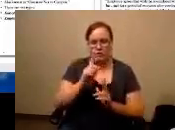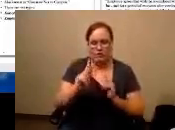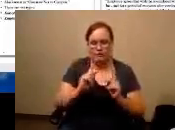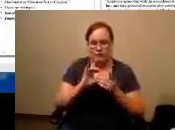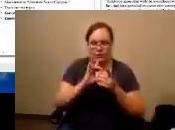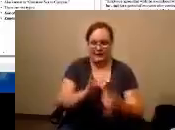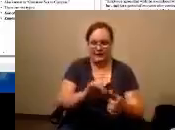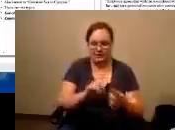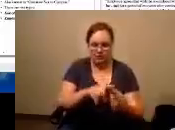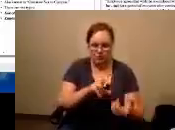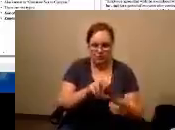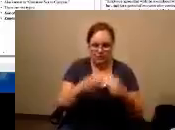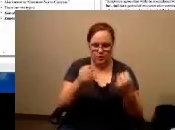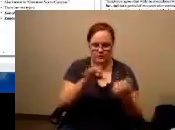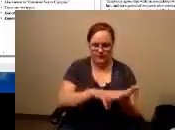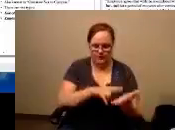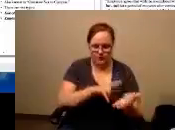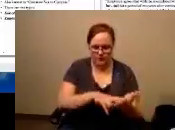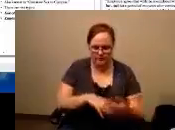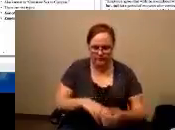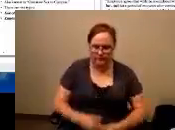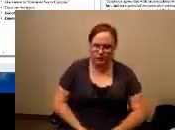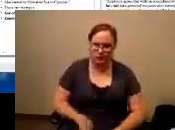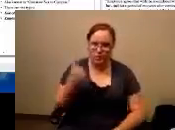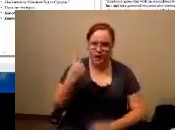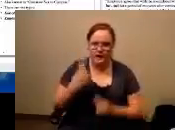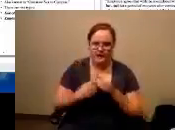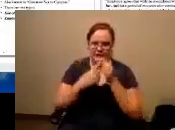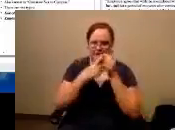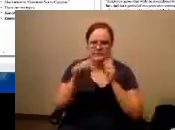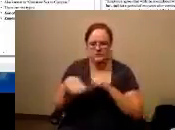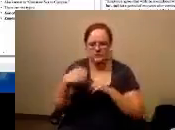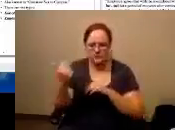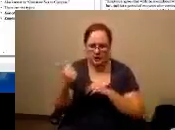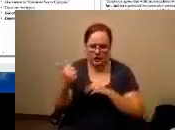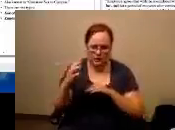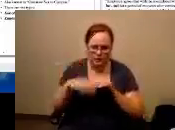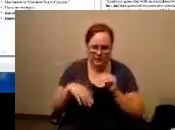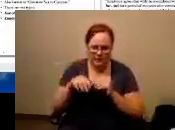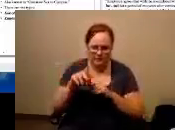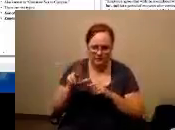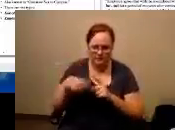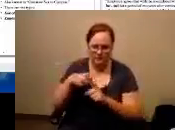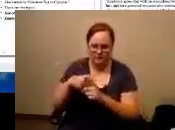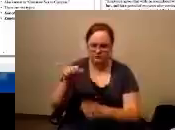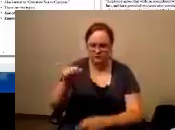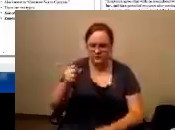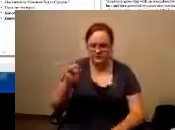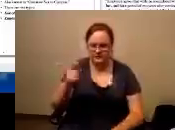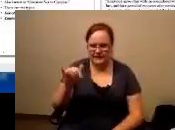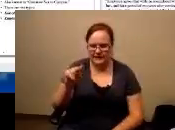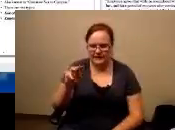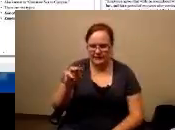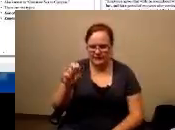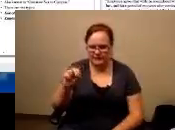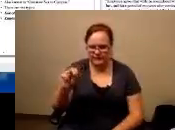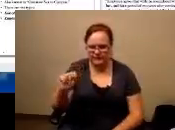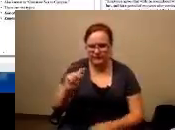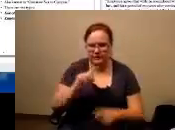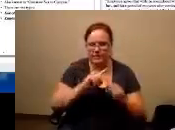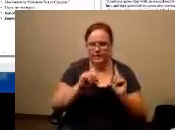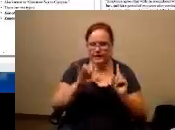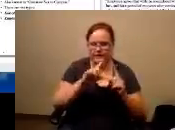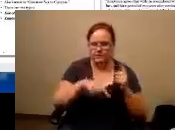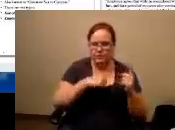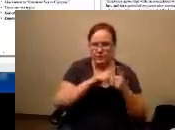sense. There's one exception other than assignment, and that is when at the time the contract was made,